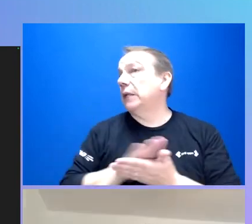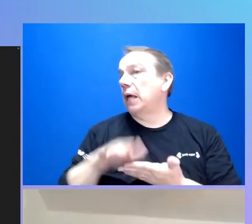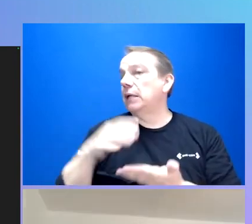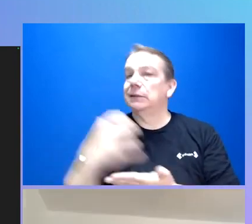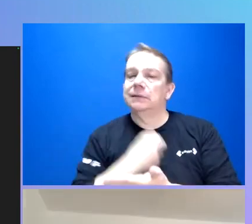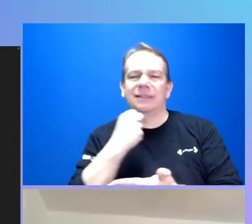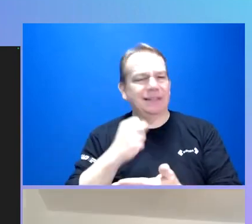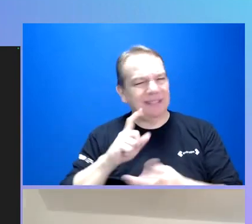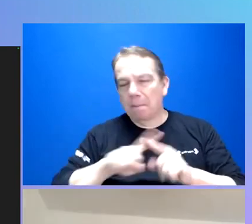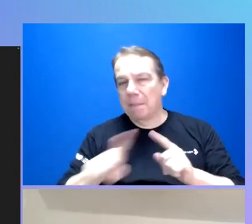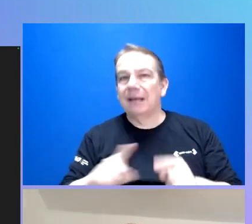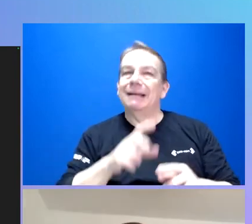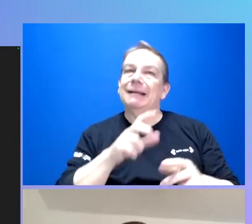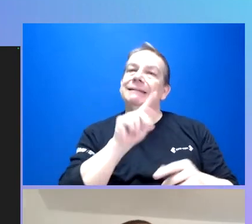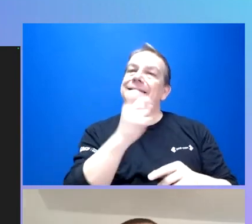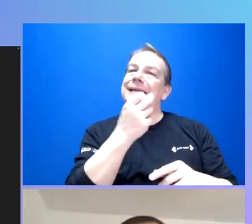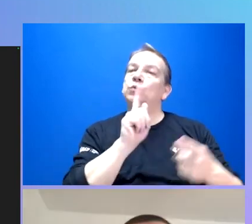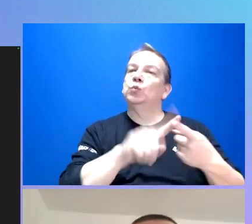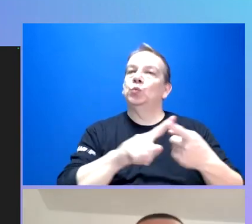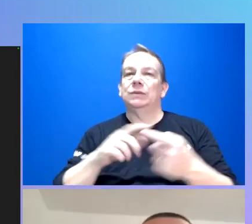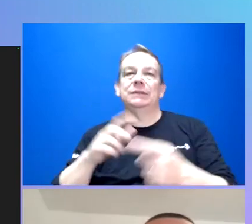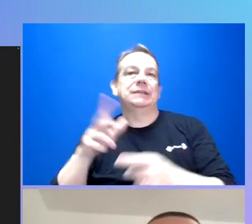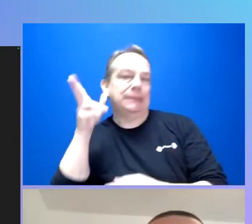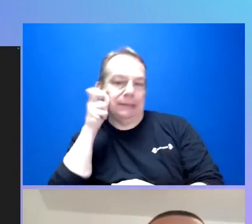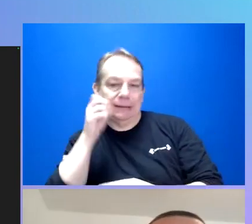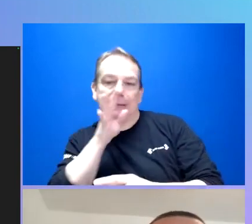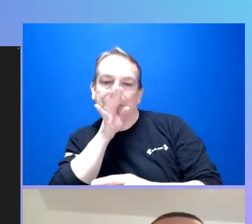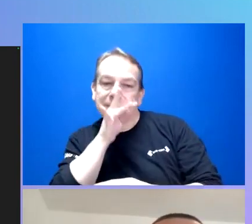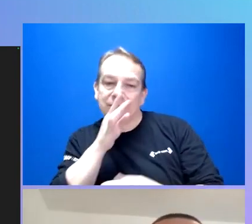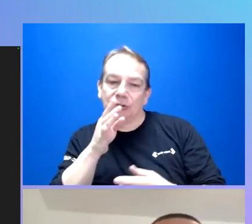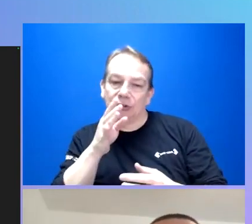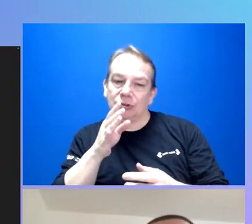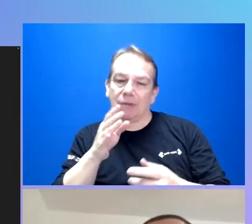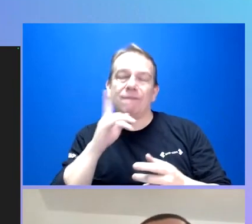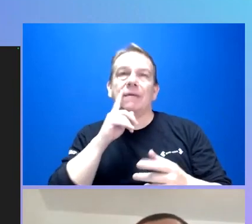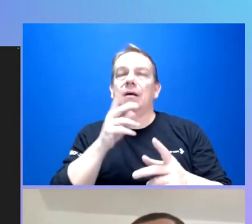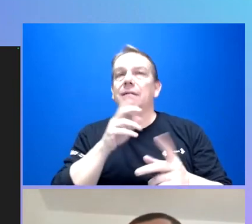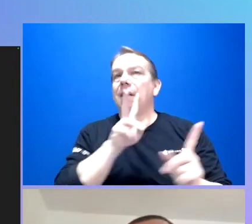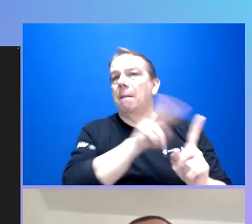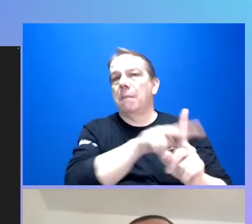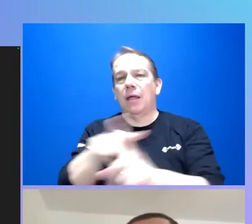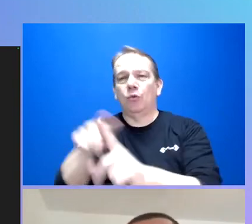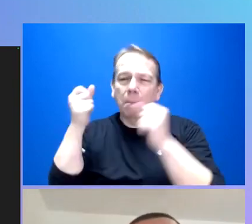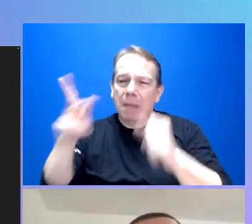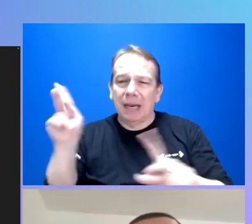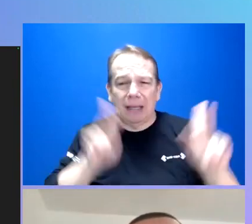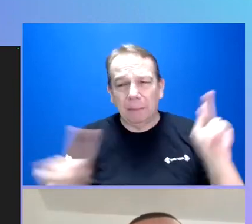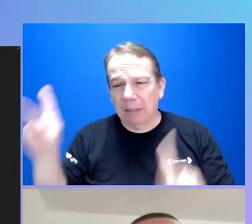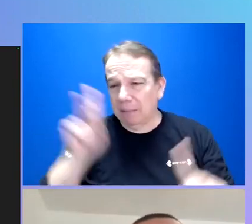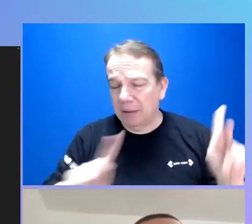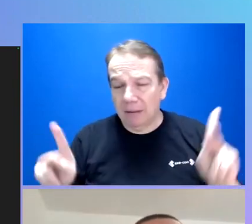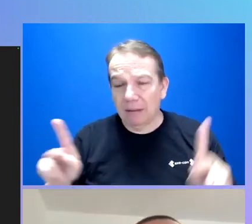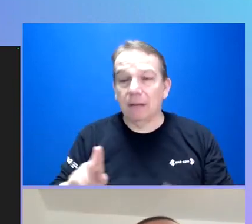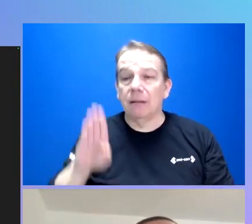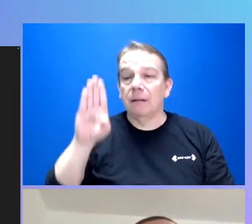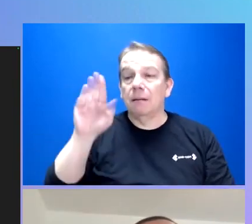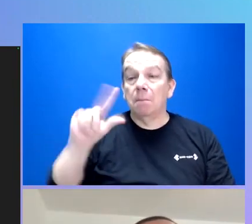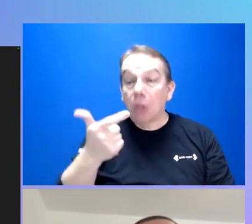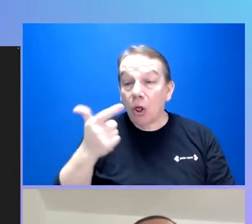of text-to-speech, which has too many different uses to mention. For one thing, you can just turn a blog into a